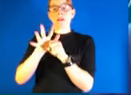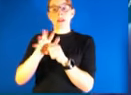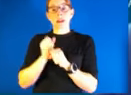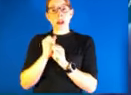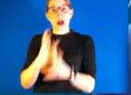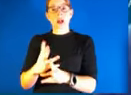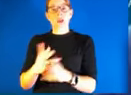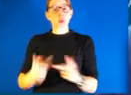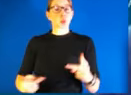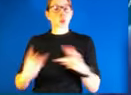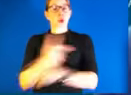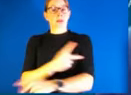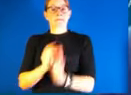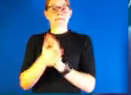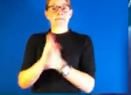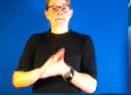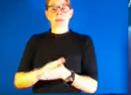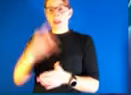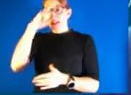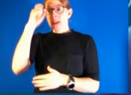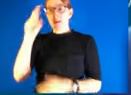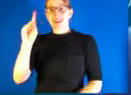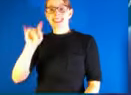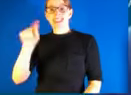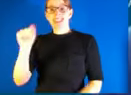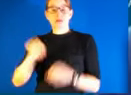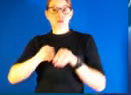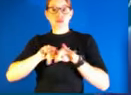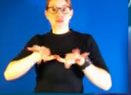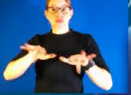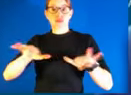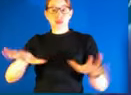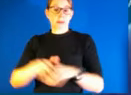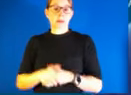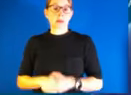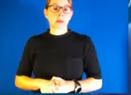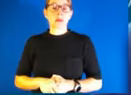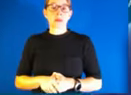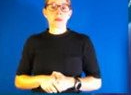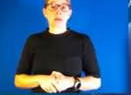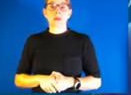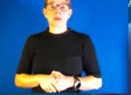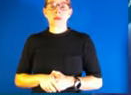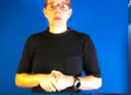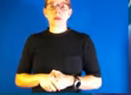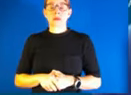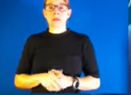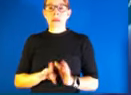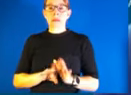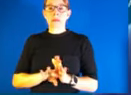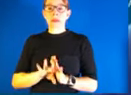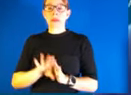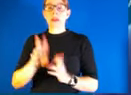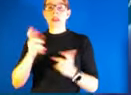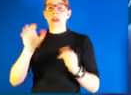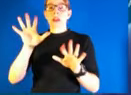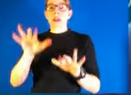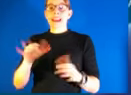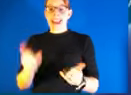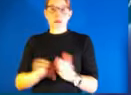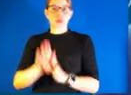pandemic. Since the summer Delta surge last summer, honestly, is when it really got to a boiling point, but now it's really happening